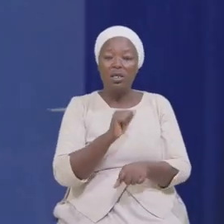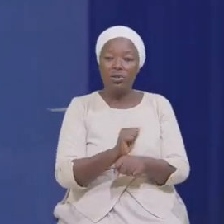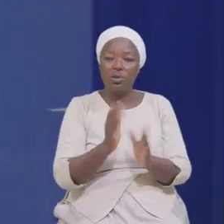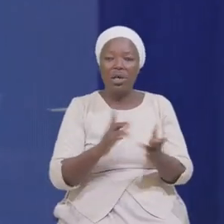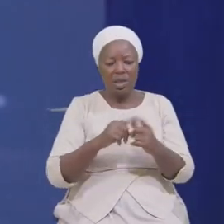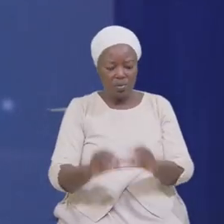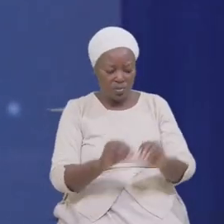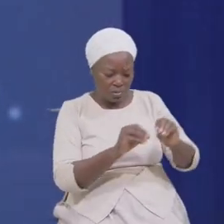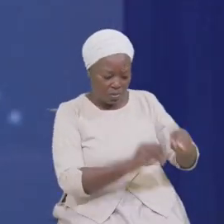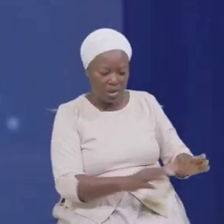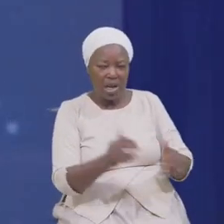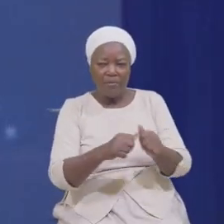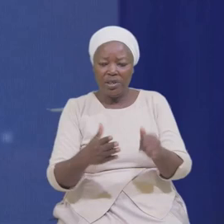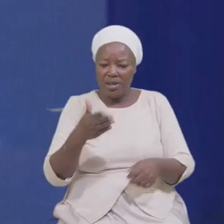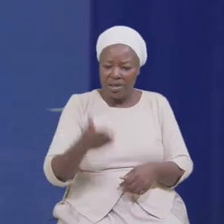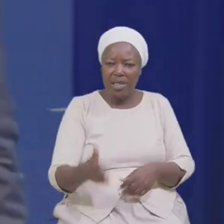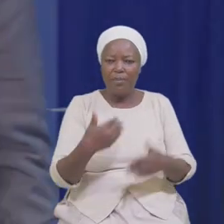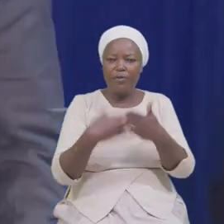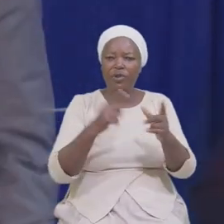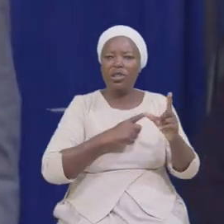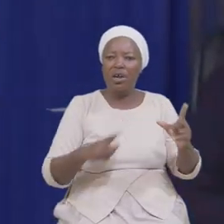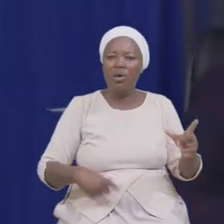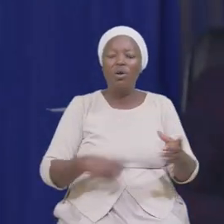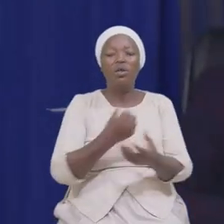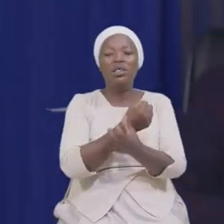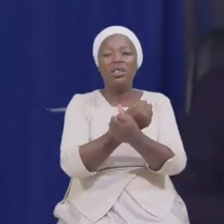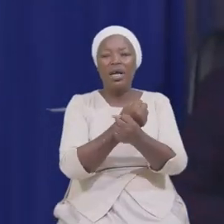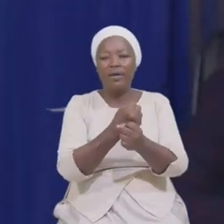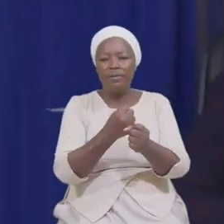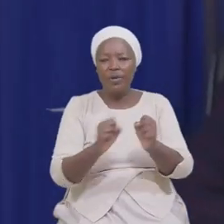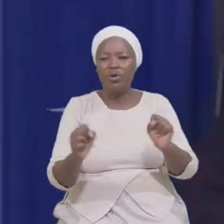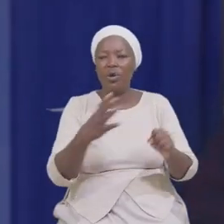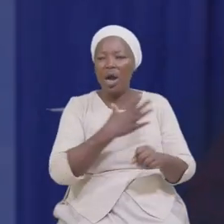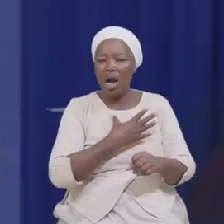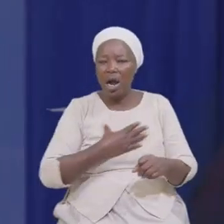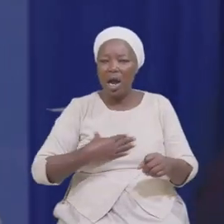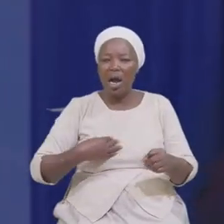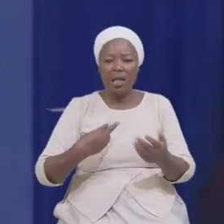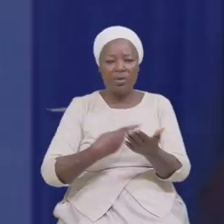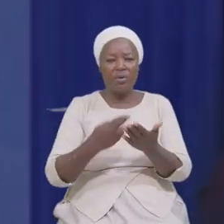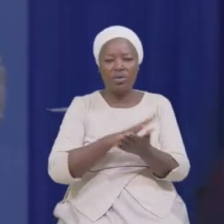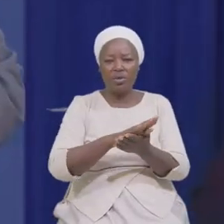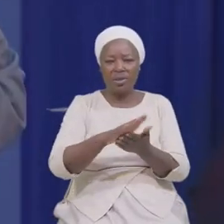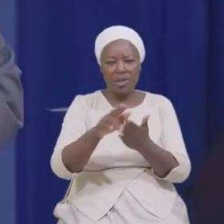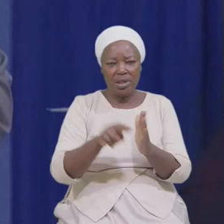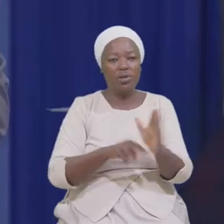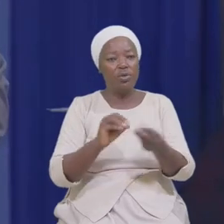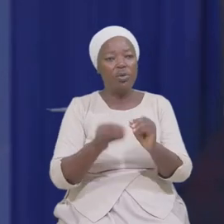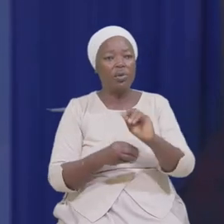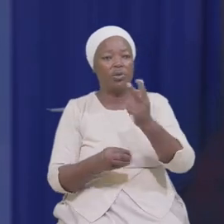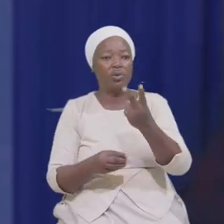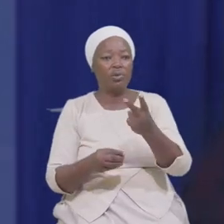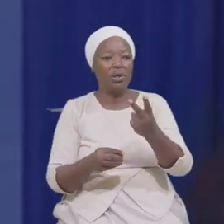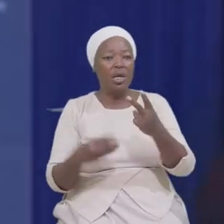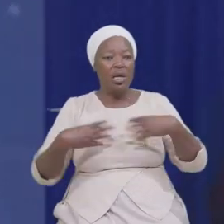everything bare before the Lord, salvation and righteousness. Number two,